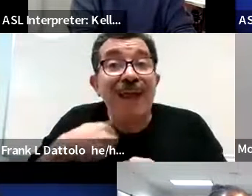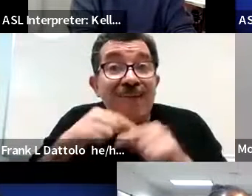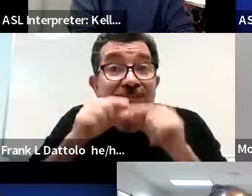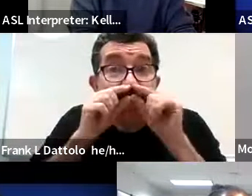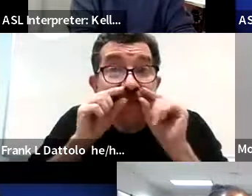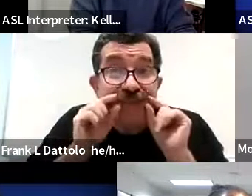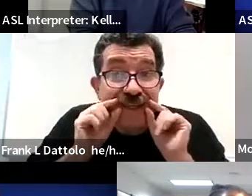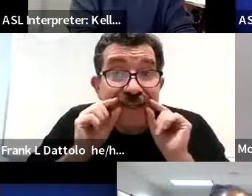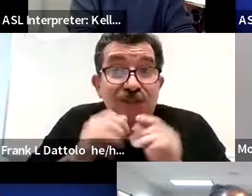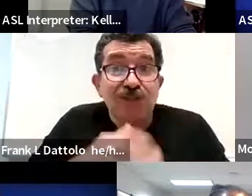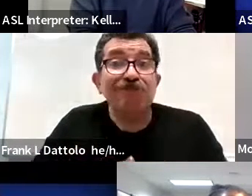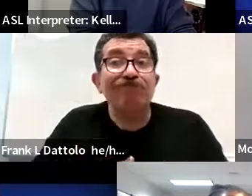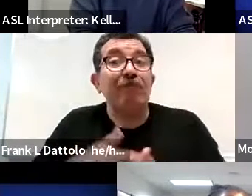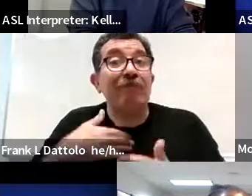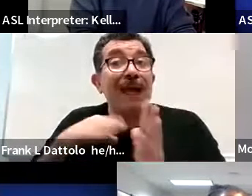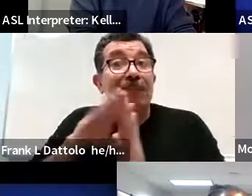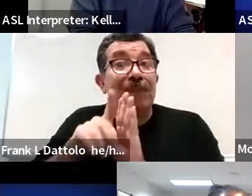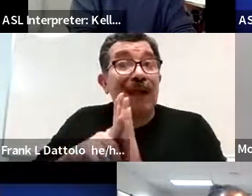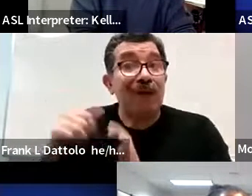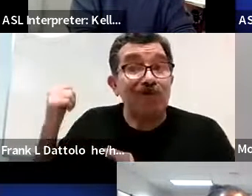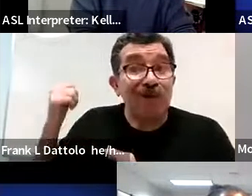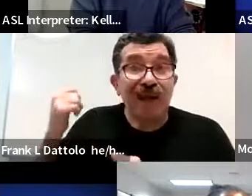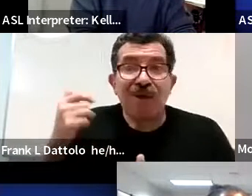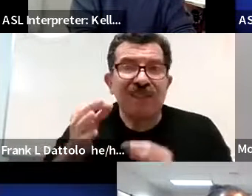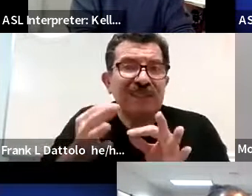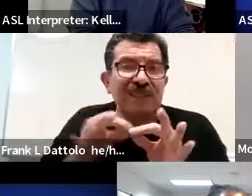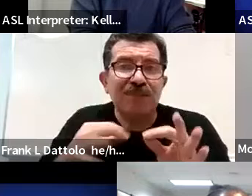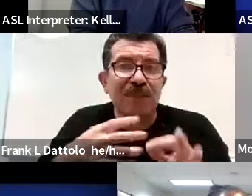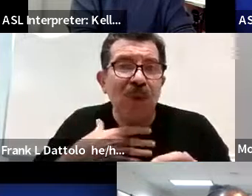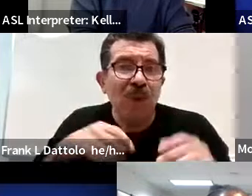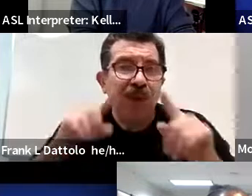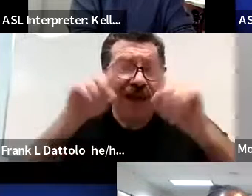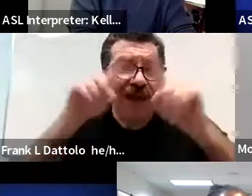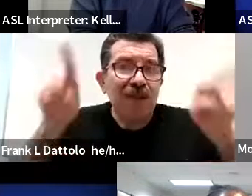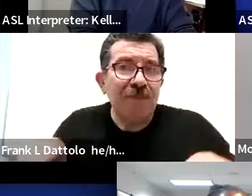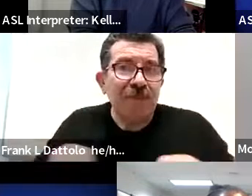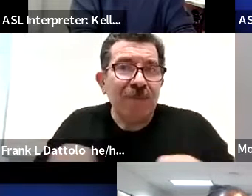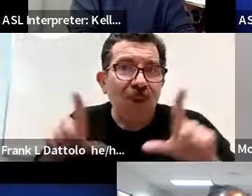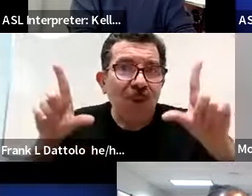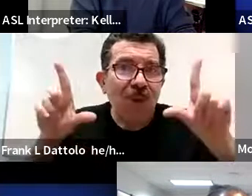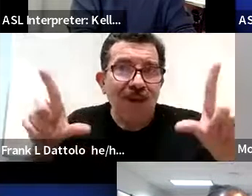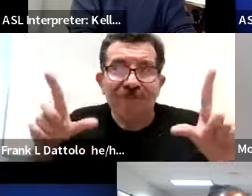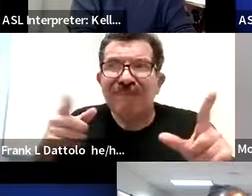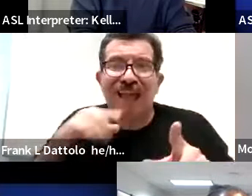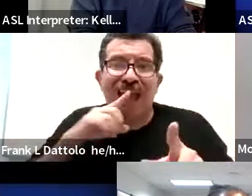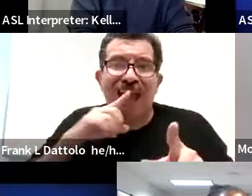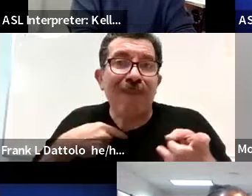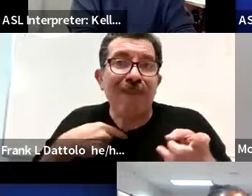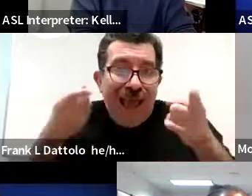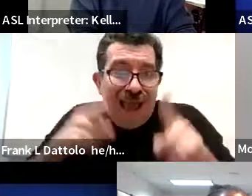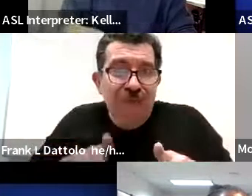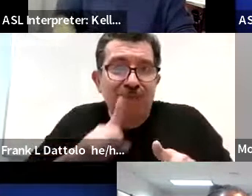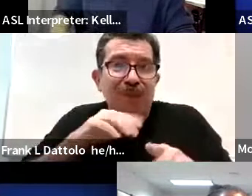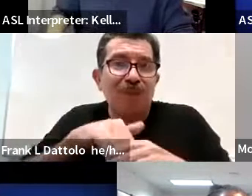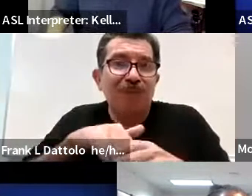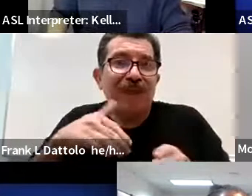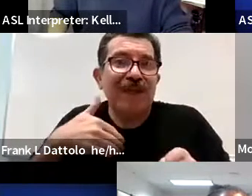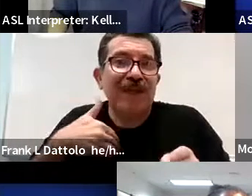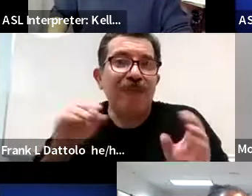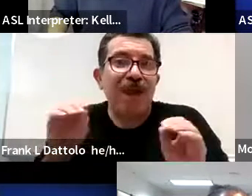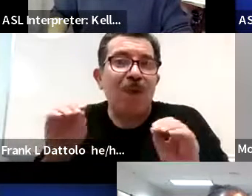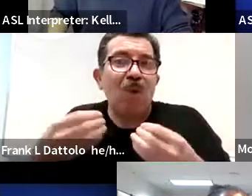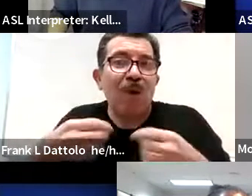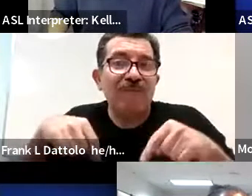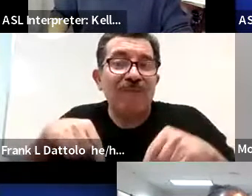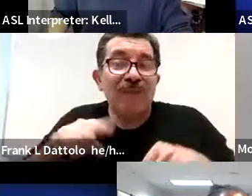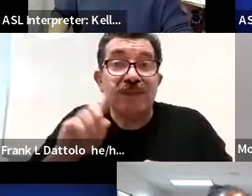reading glasses, and I have a mustache. Behind me is a simple whiteboard.